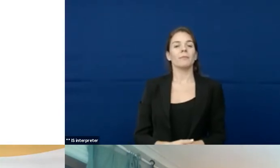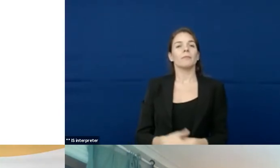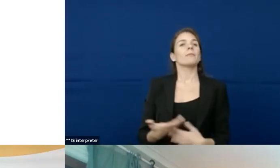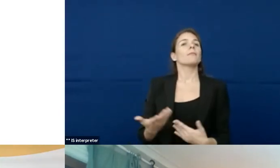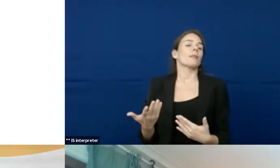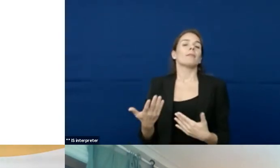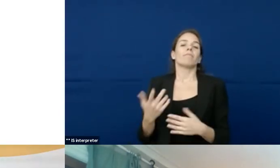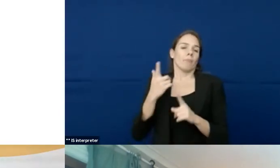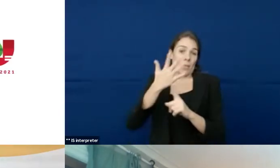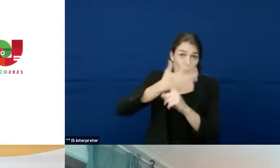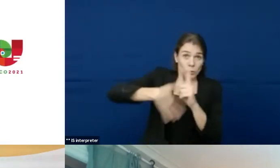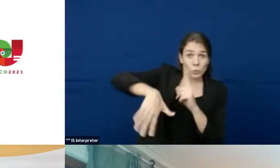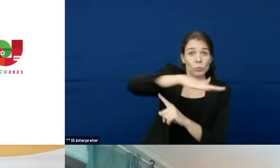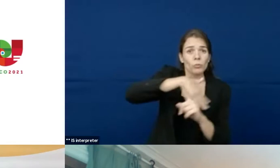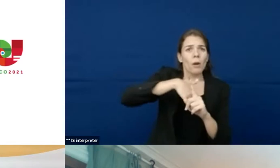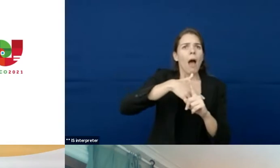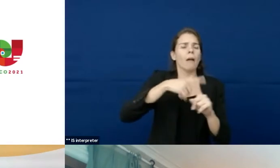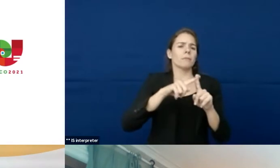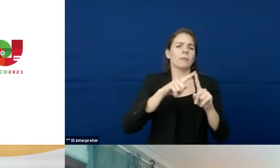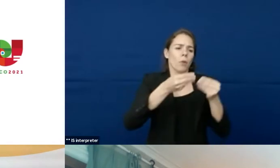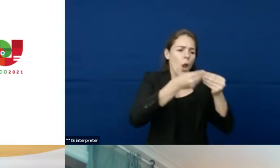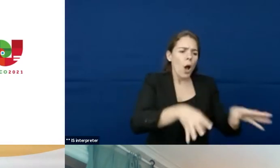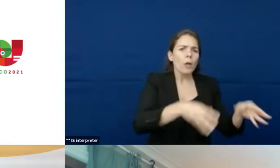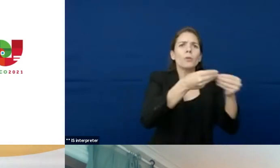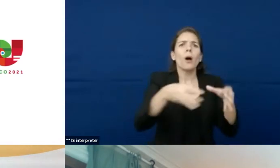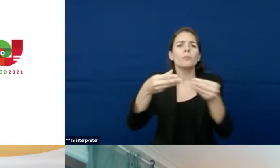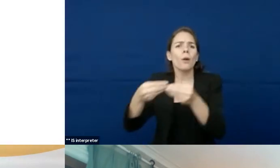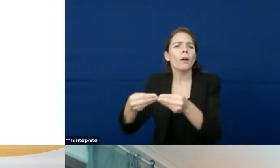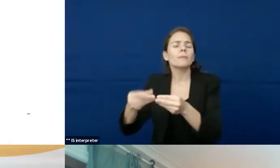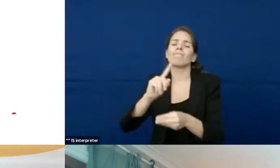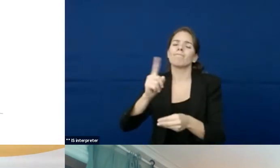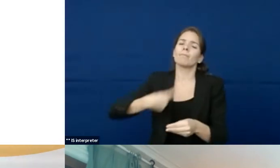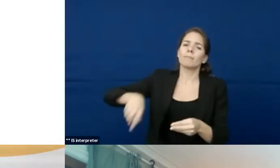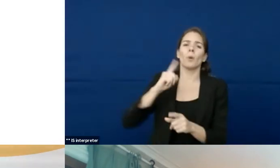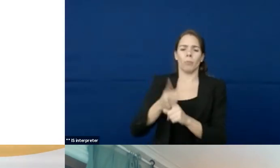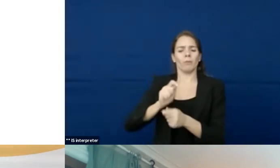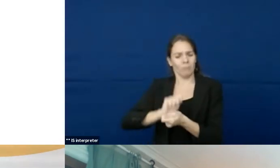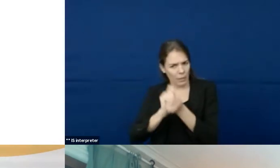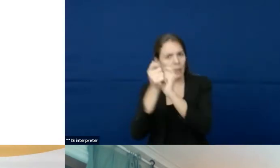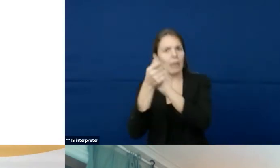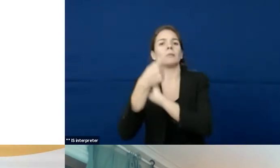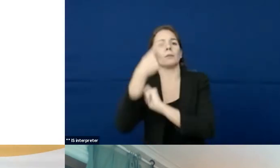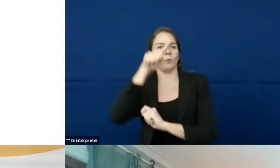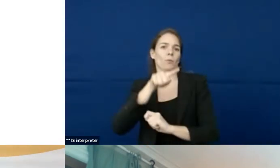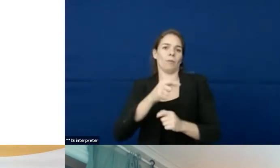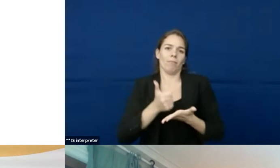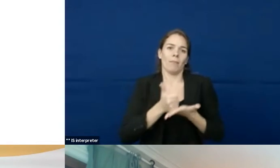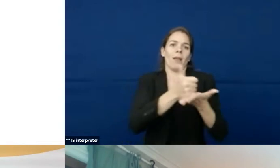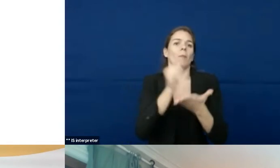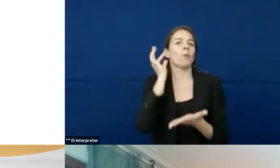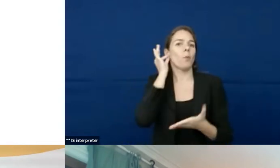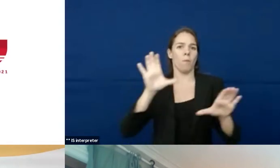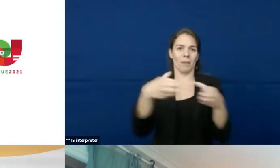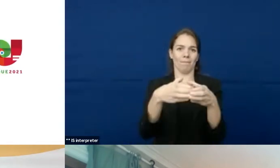emphasizing the fact that if we address violence against women and girls, we're going also to have an impact on addressing progress